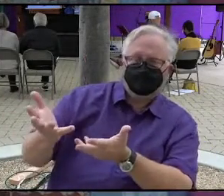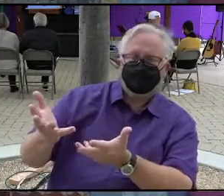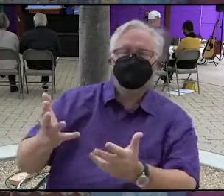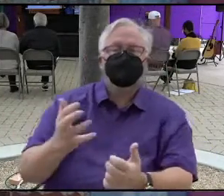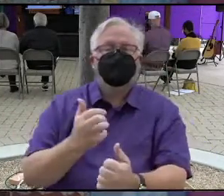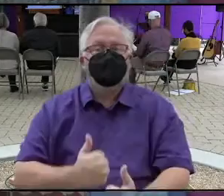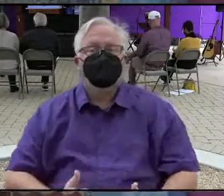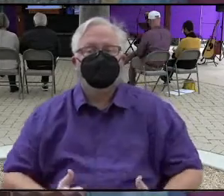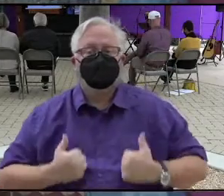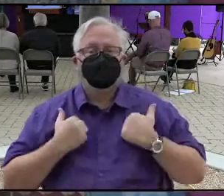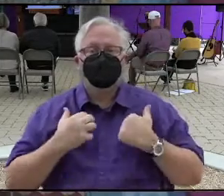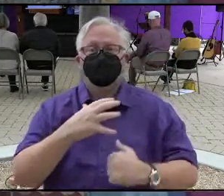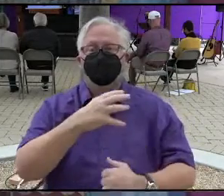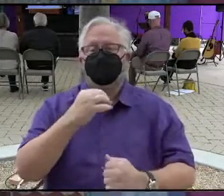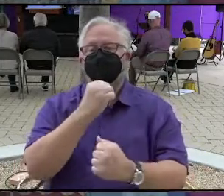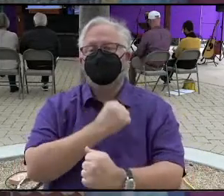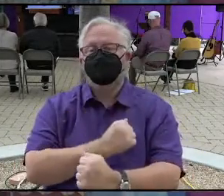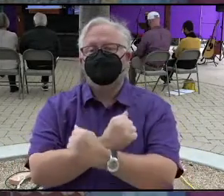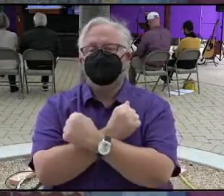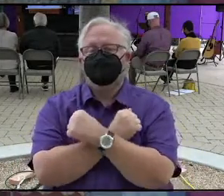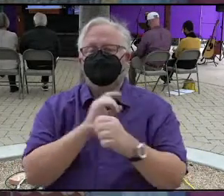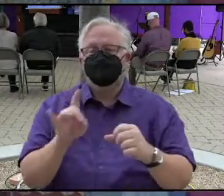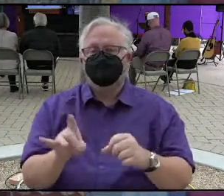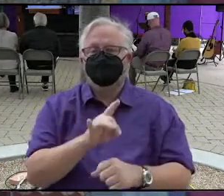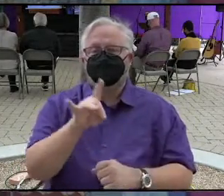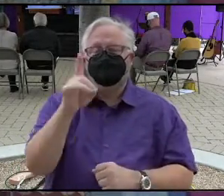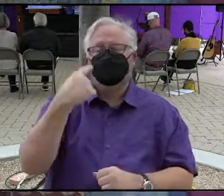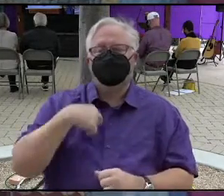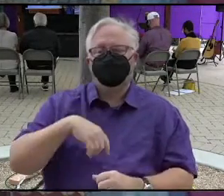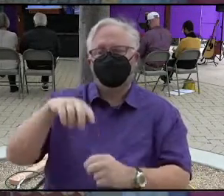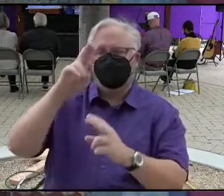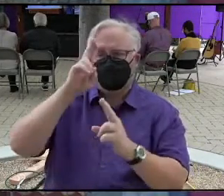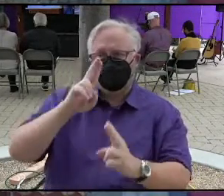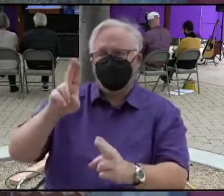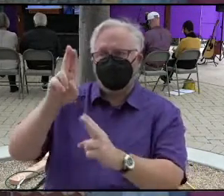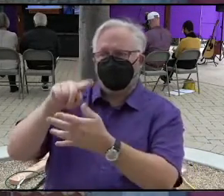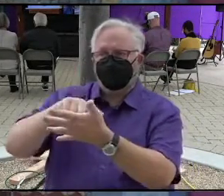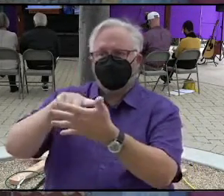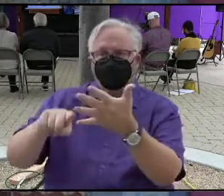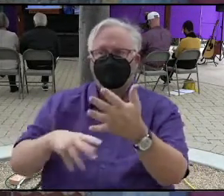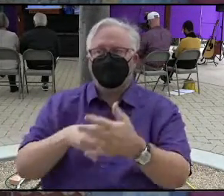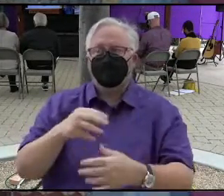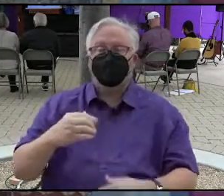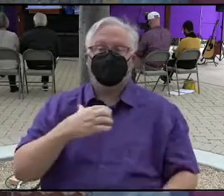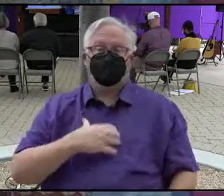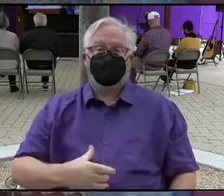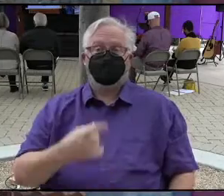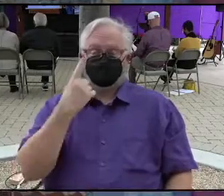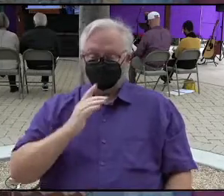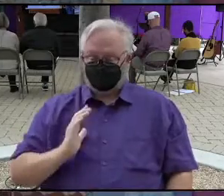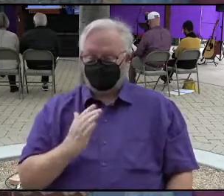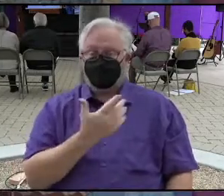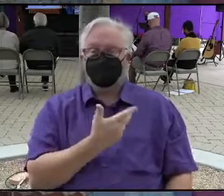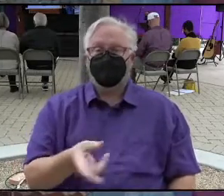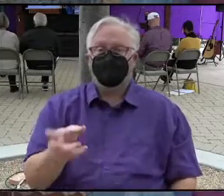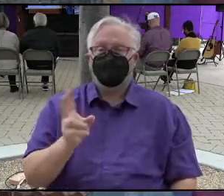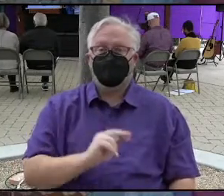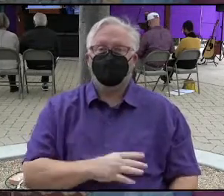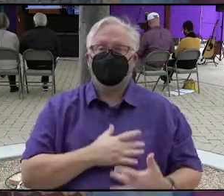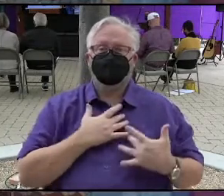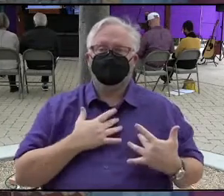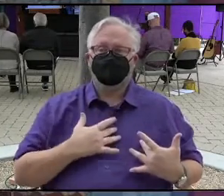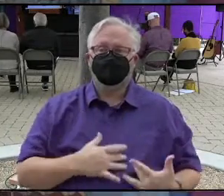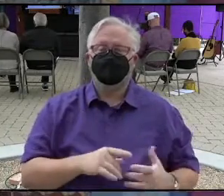Spirit of life and love, we honor these and the longings of our own hearts now for just a